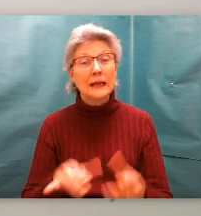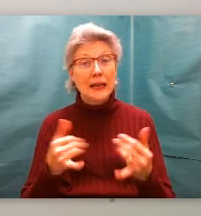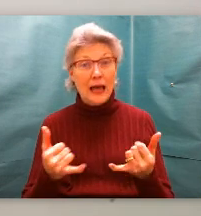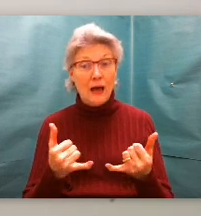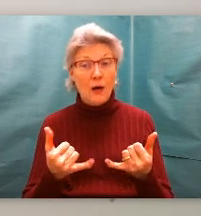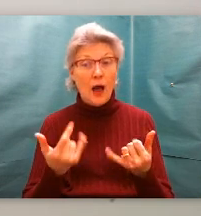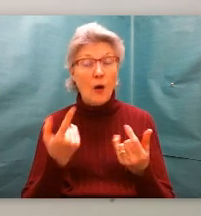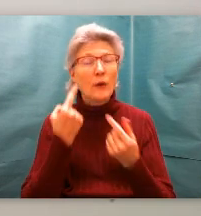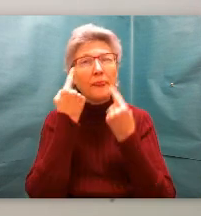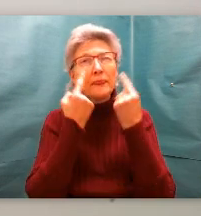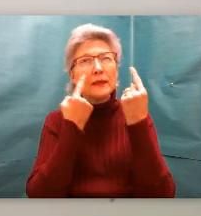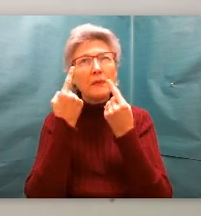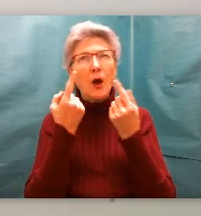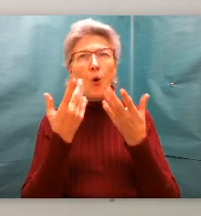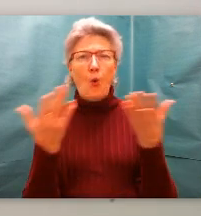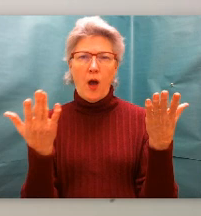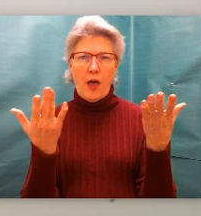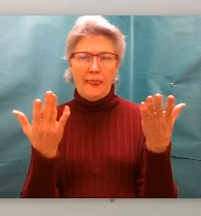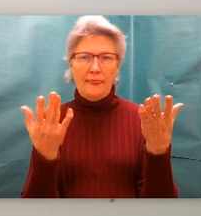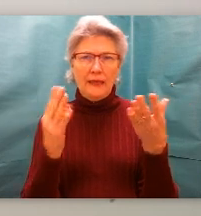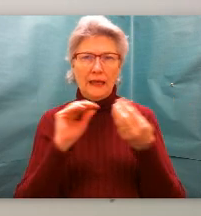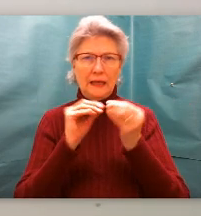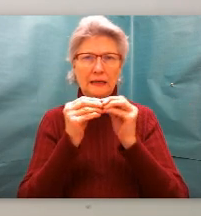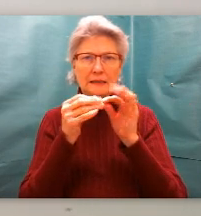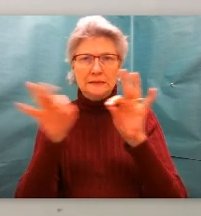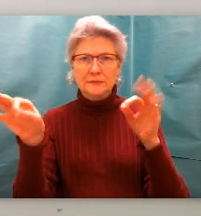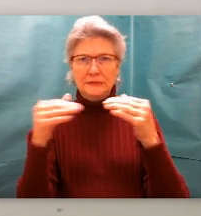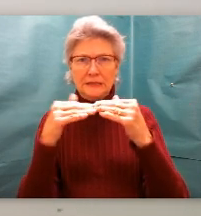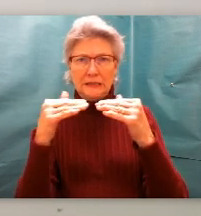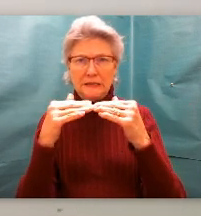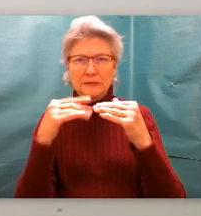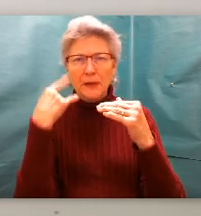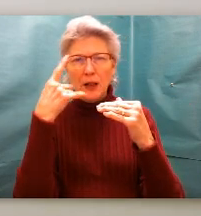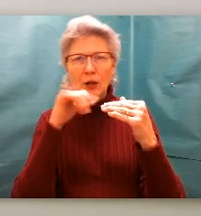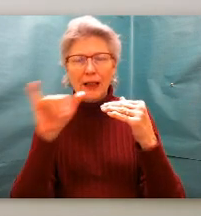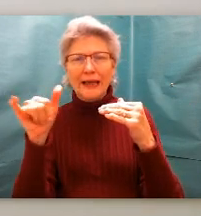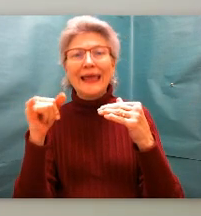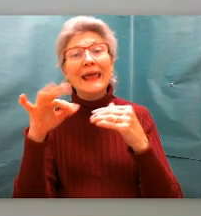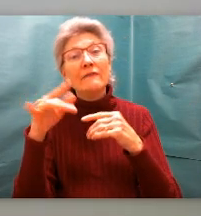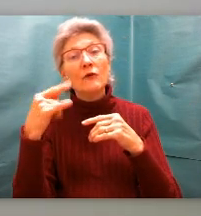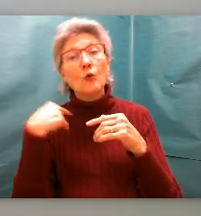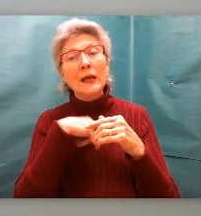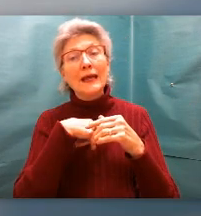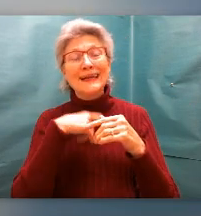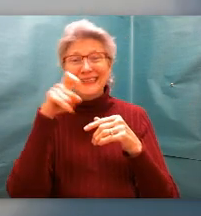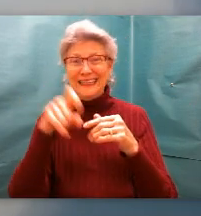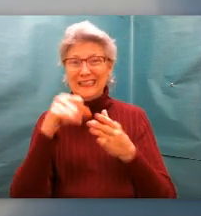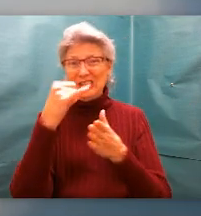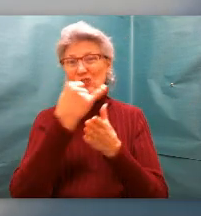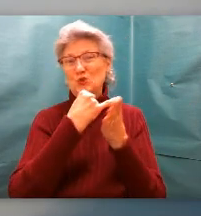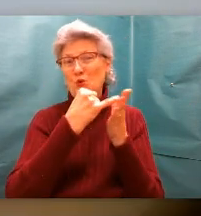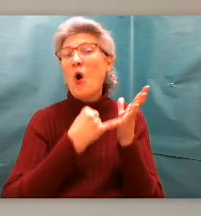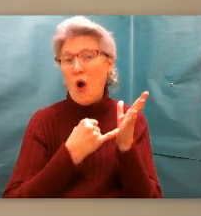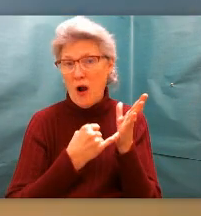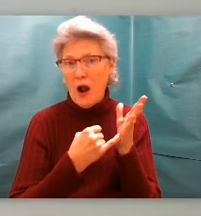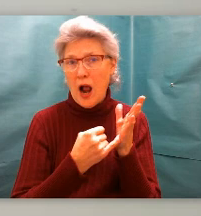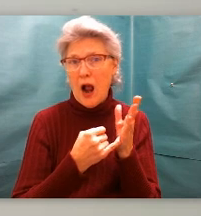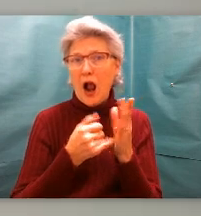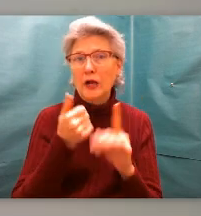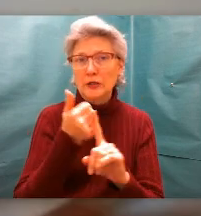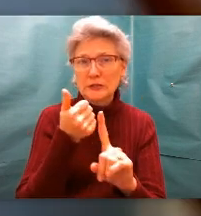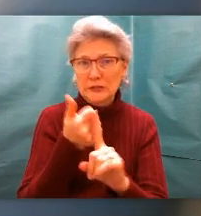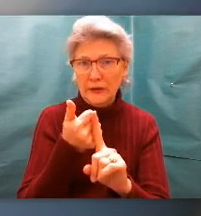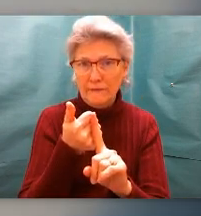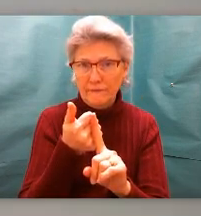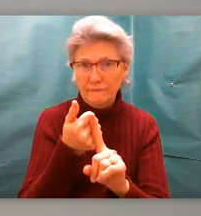Now, I want us to think about what this equation or what our work might look like if we were asked to complete a